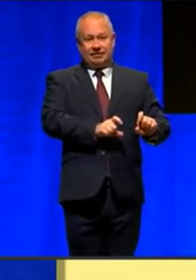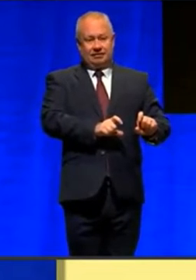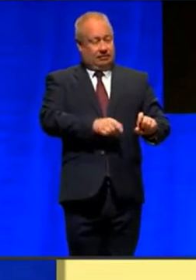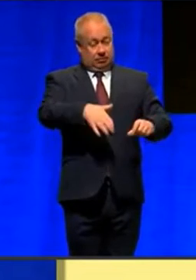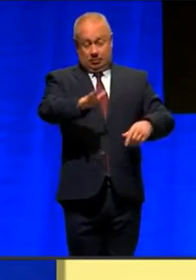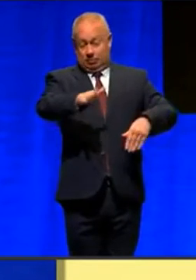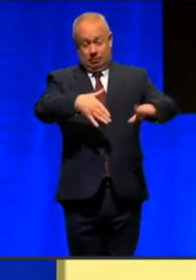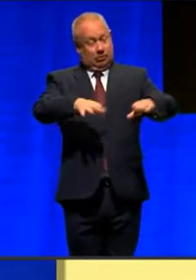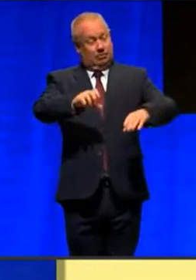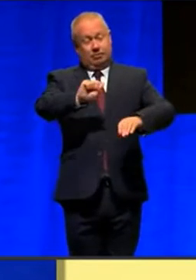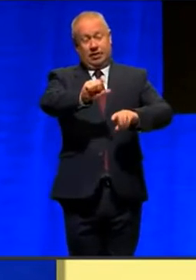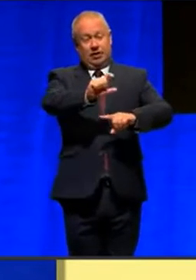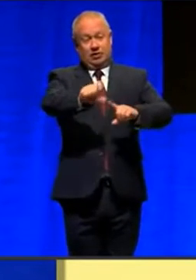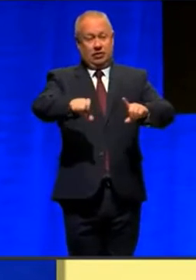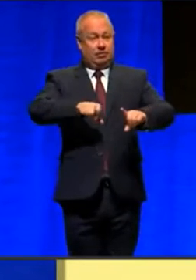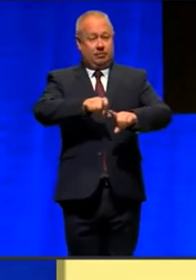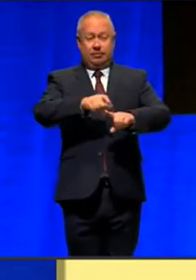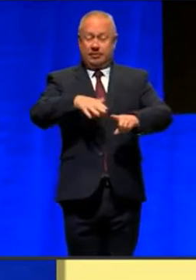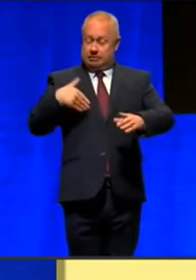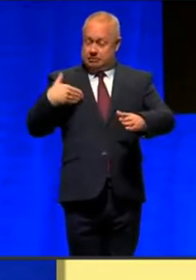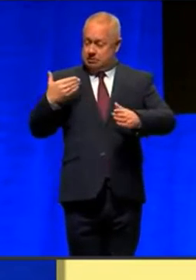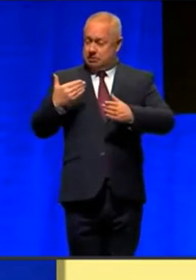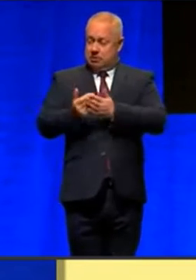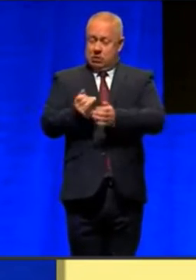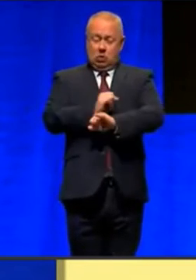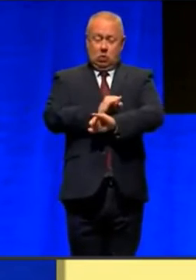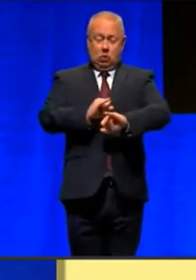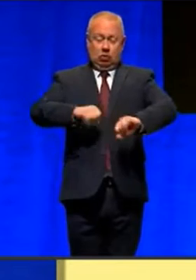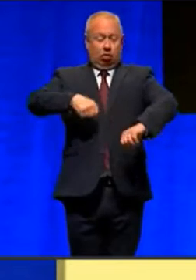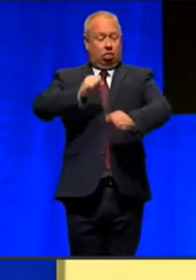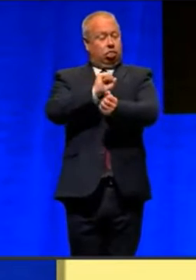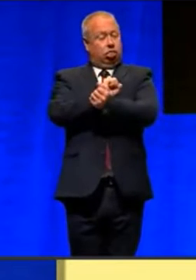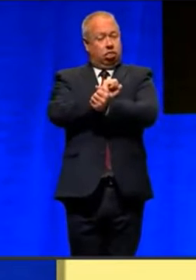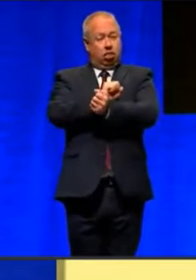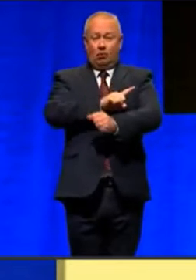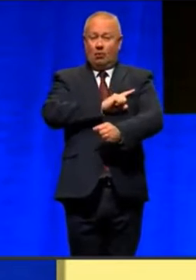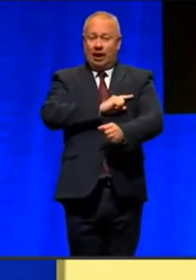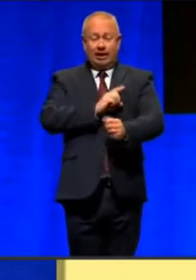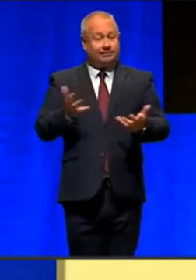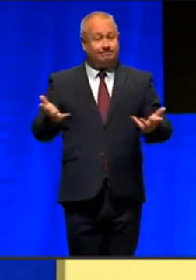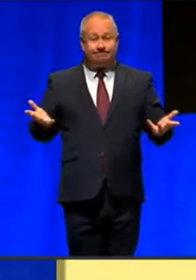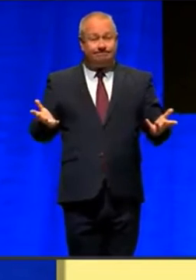communities, having undergone a traumatic experience in detention for seemingly no good reason.